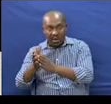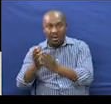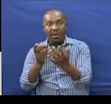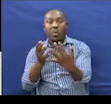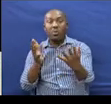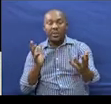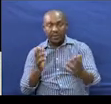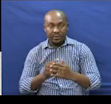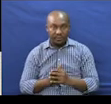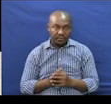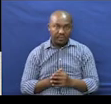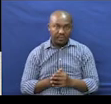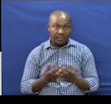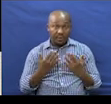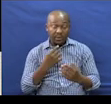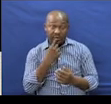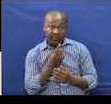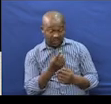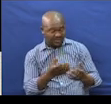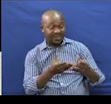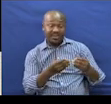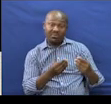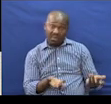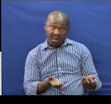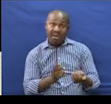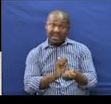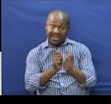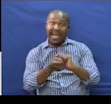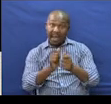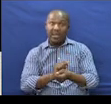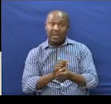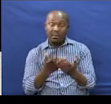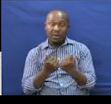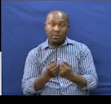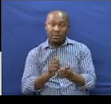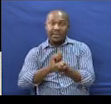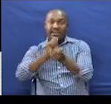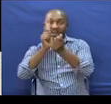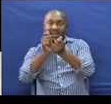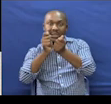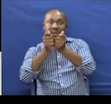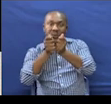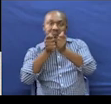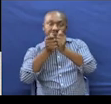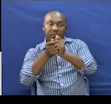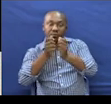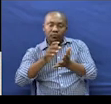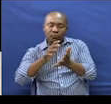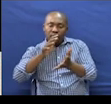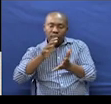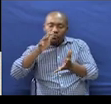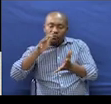human population is dynamic, yeah, it is true, it is dynamic because it changes over time. So we have some of